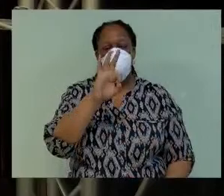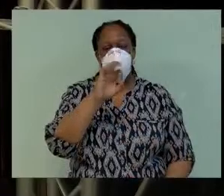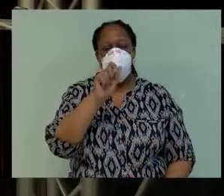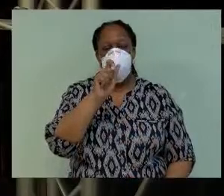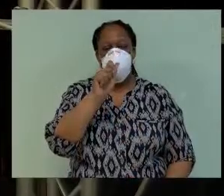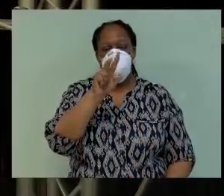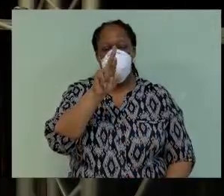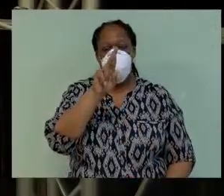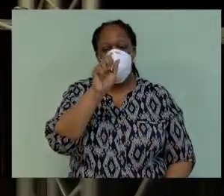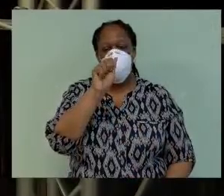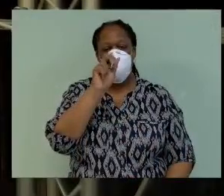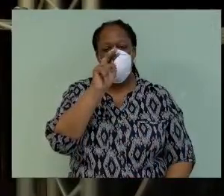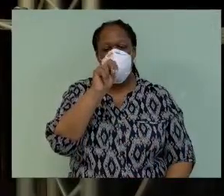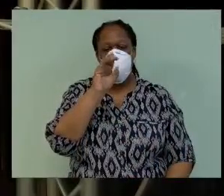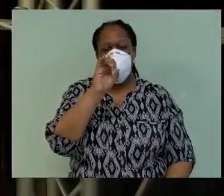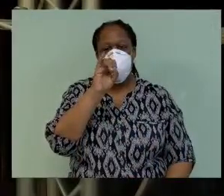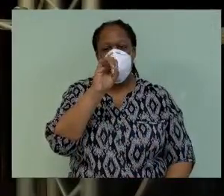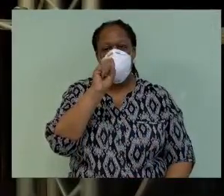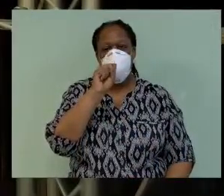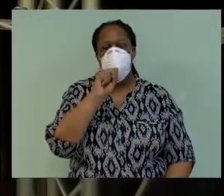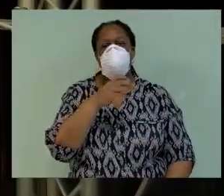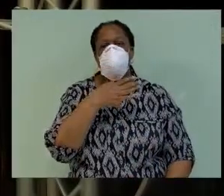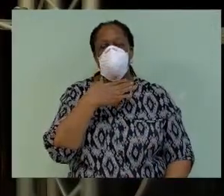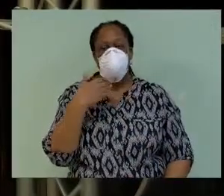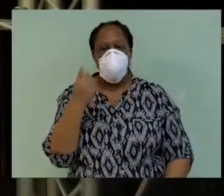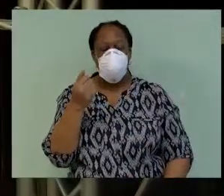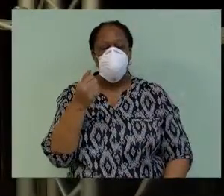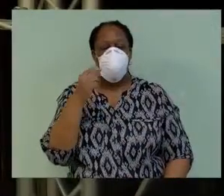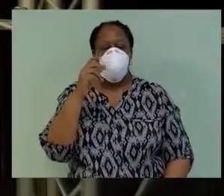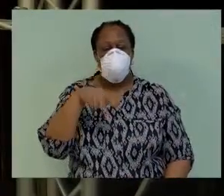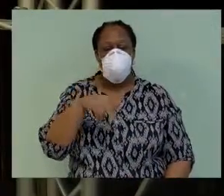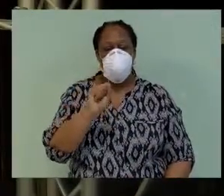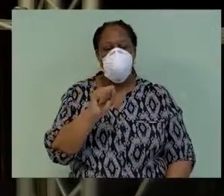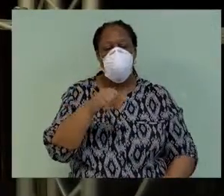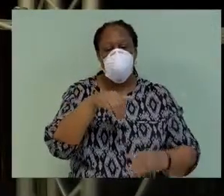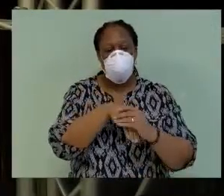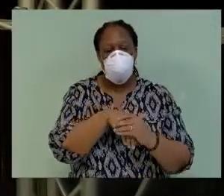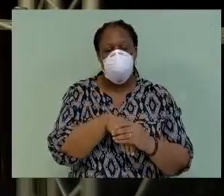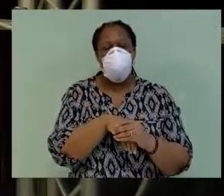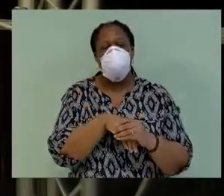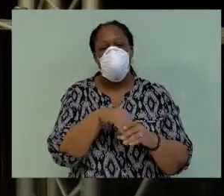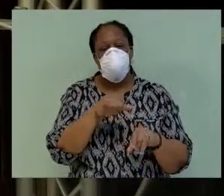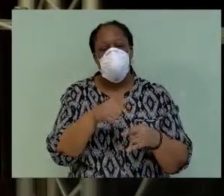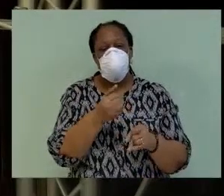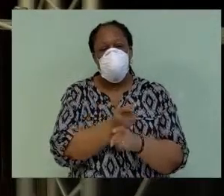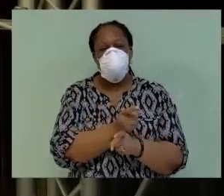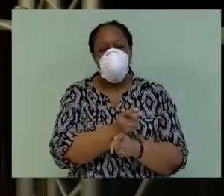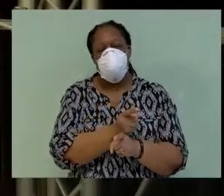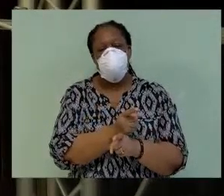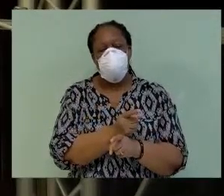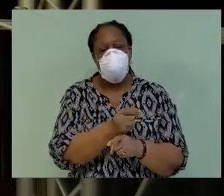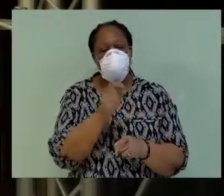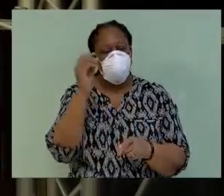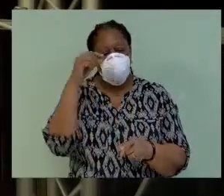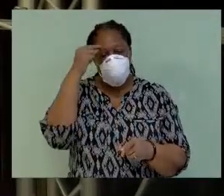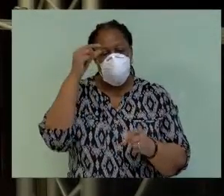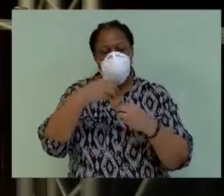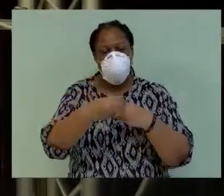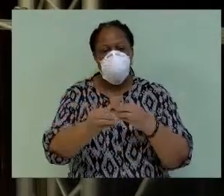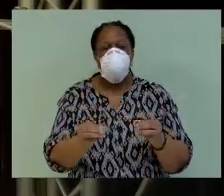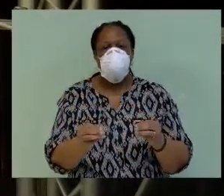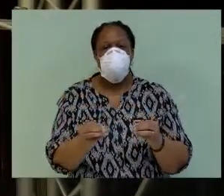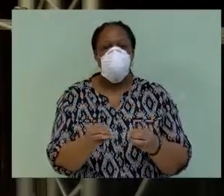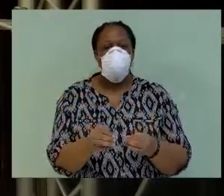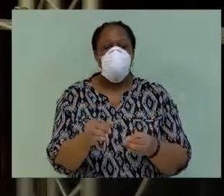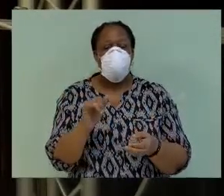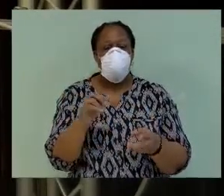Permanent Secretary in the Ministry of Justice, Legal Affairs, and Communications. The ministry encompasses